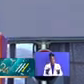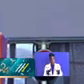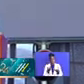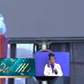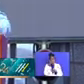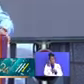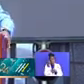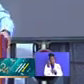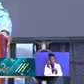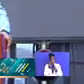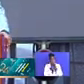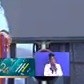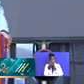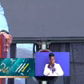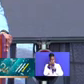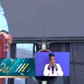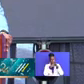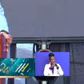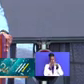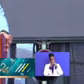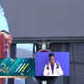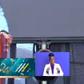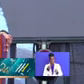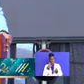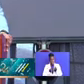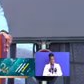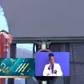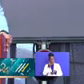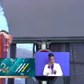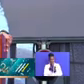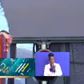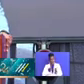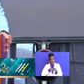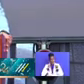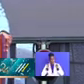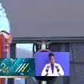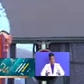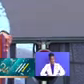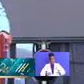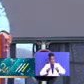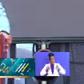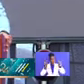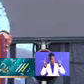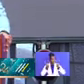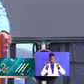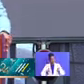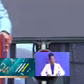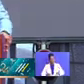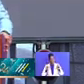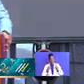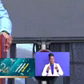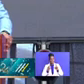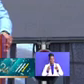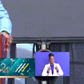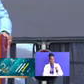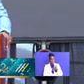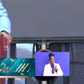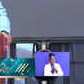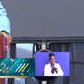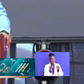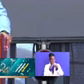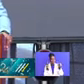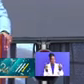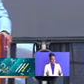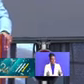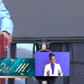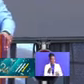initiated altar so that you and I can live a Victorious Life without an